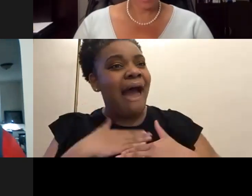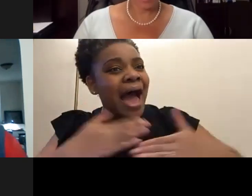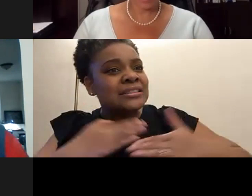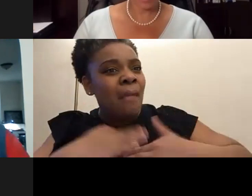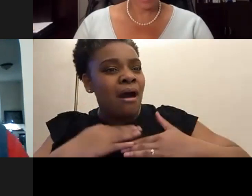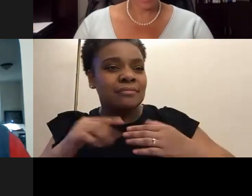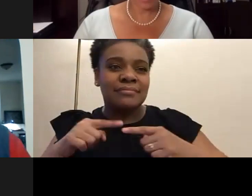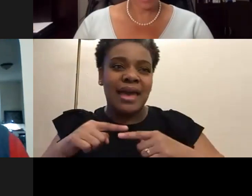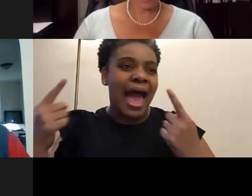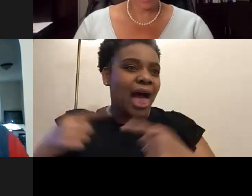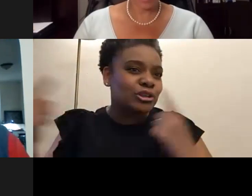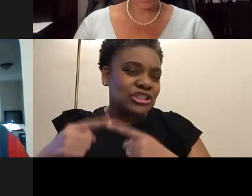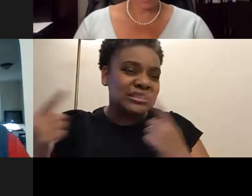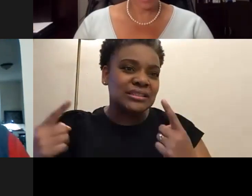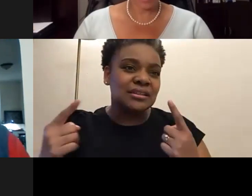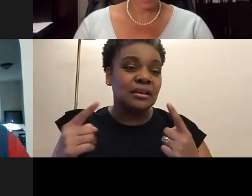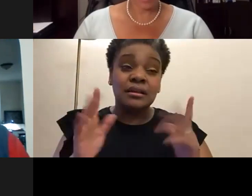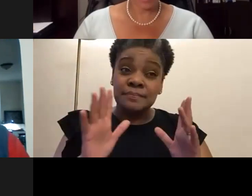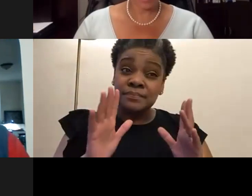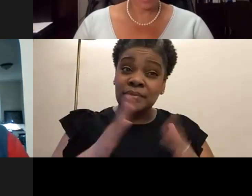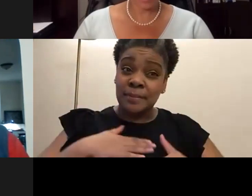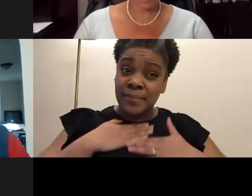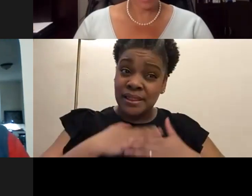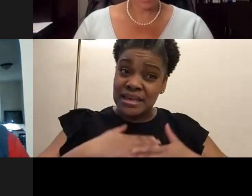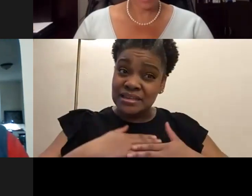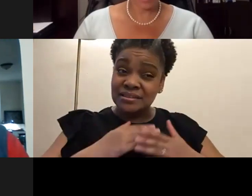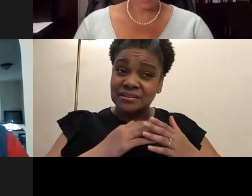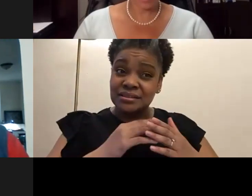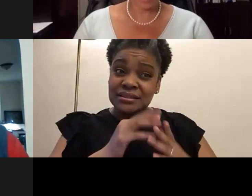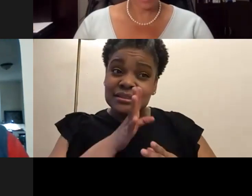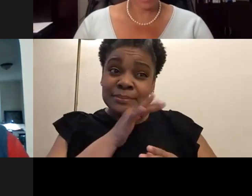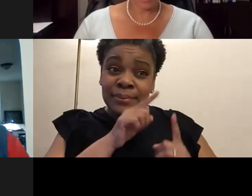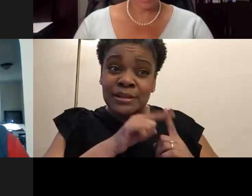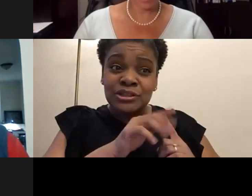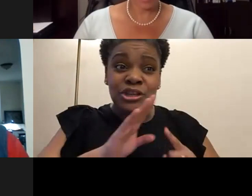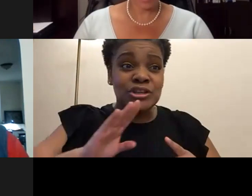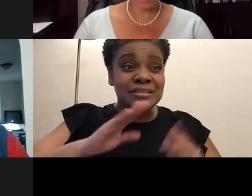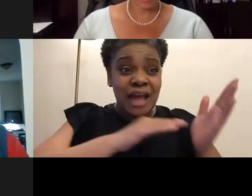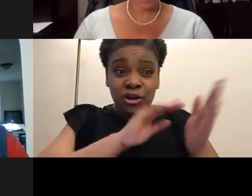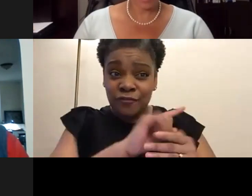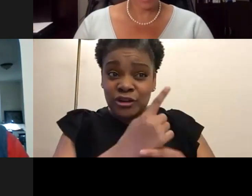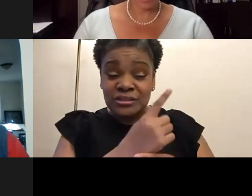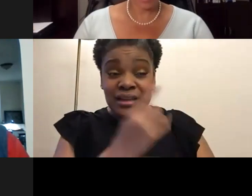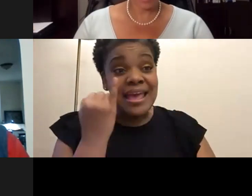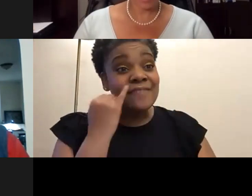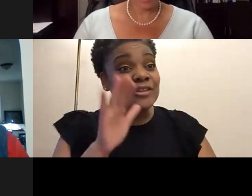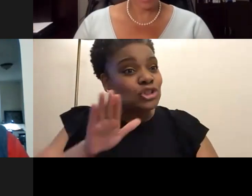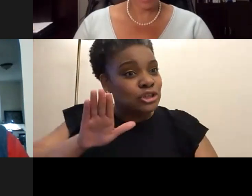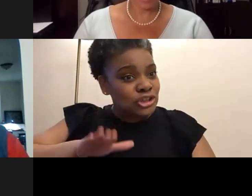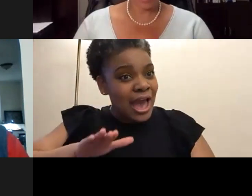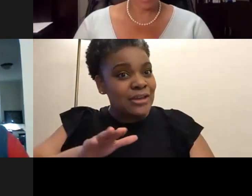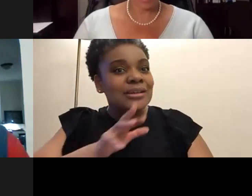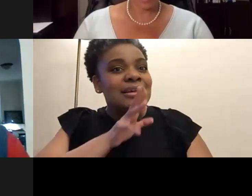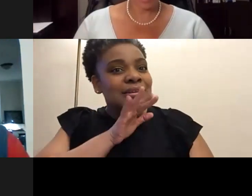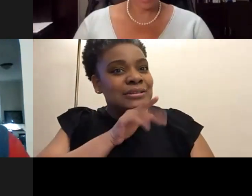course, if please speak to your doctor, if it's a child, speak to your pediatrician, speak to your healthcare provider. But for me personally